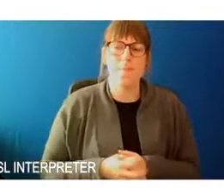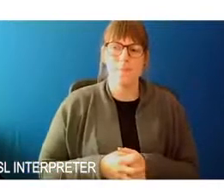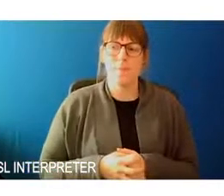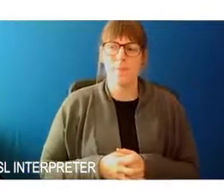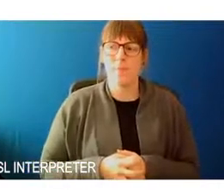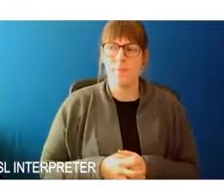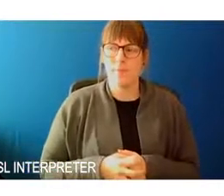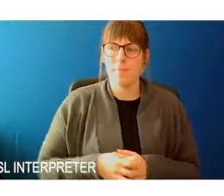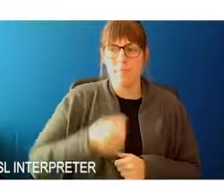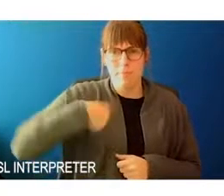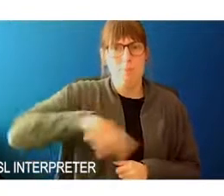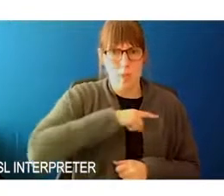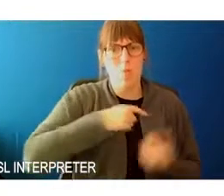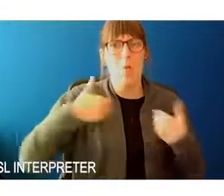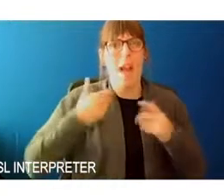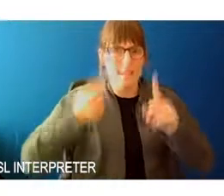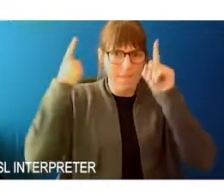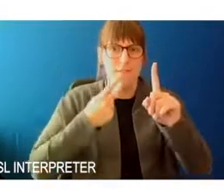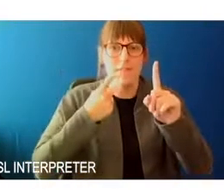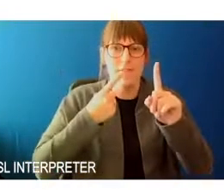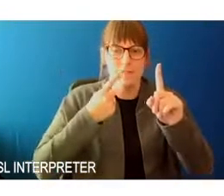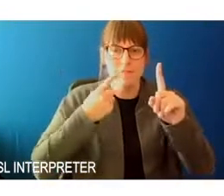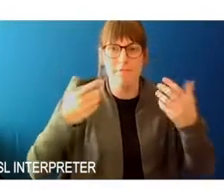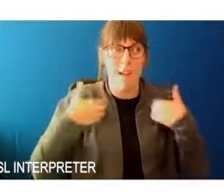onward. We have